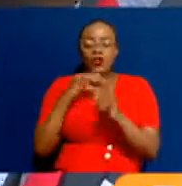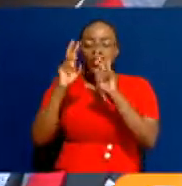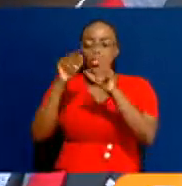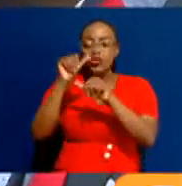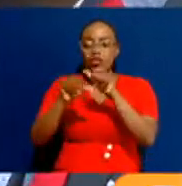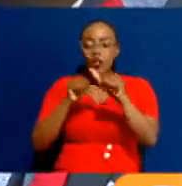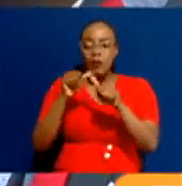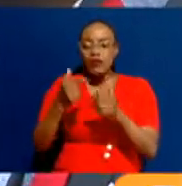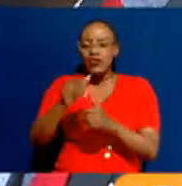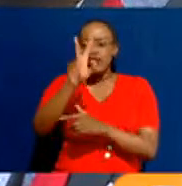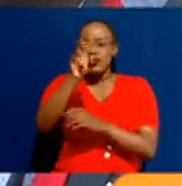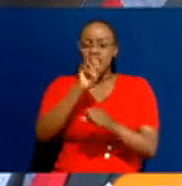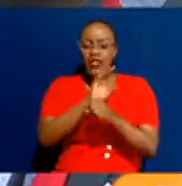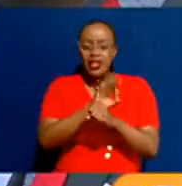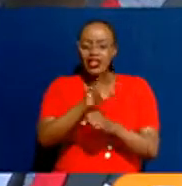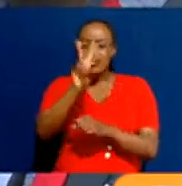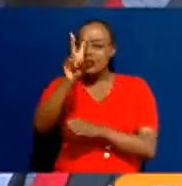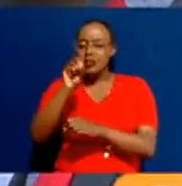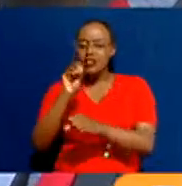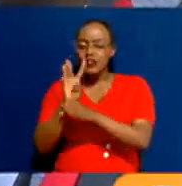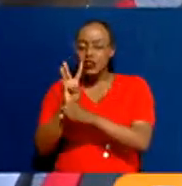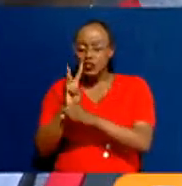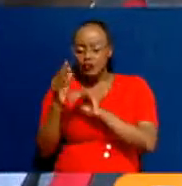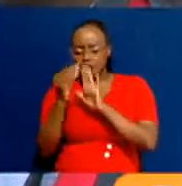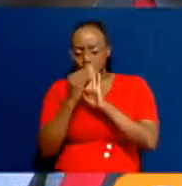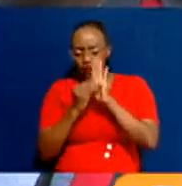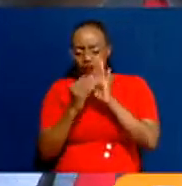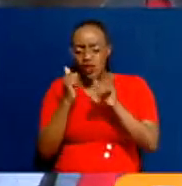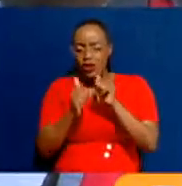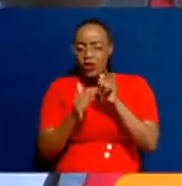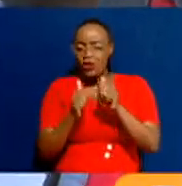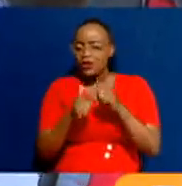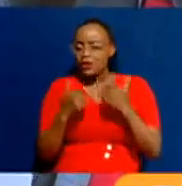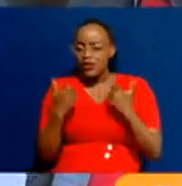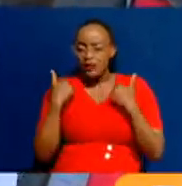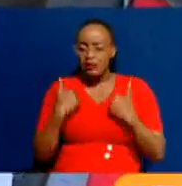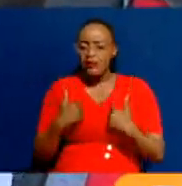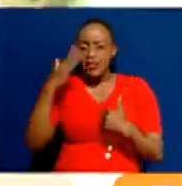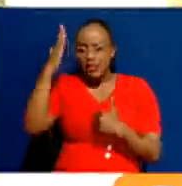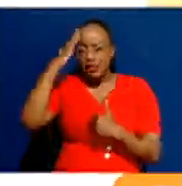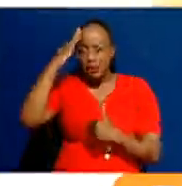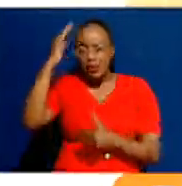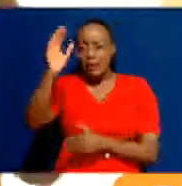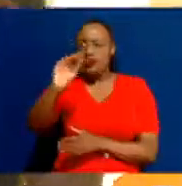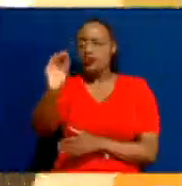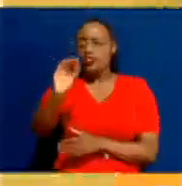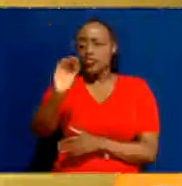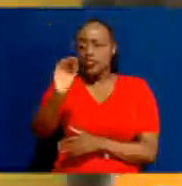do with 2013, 2014, which obviously I could not remember.